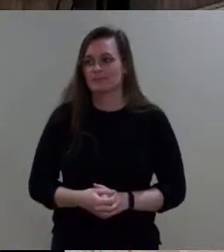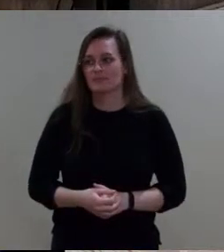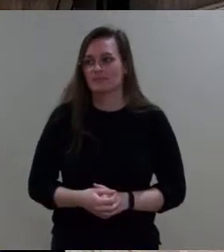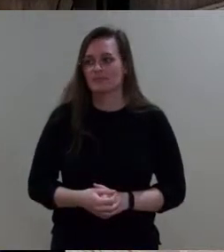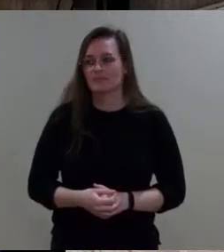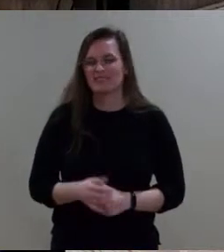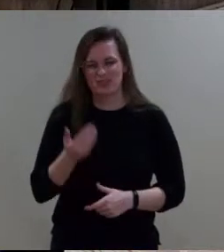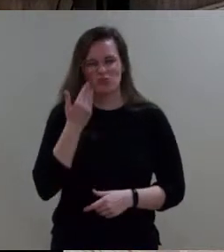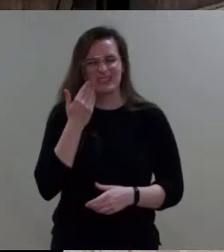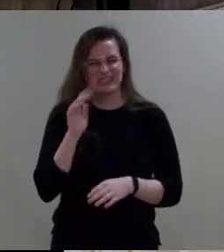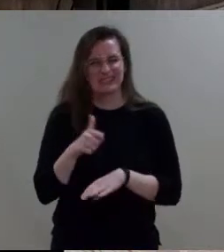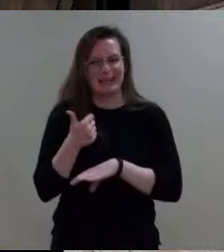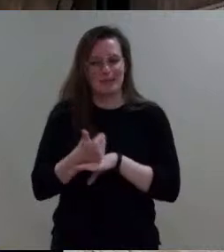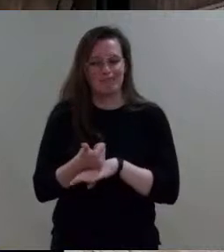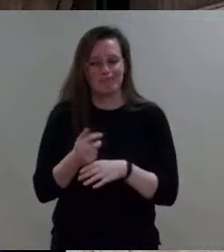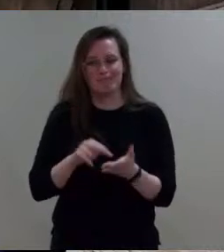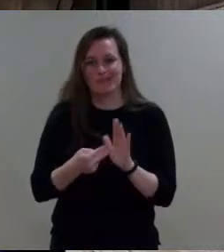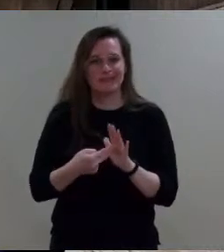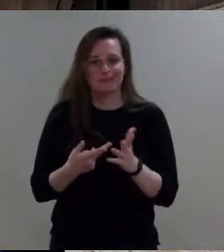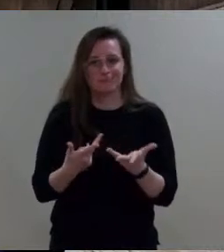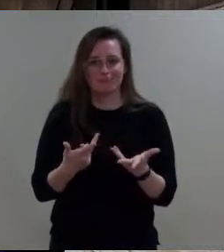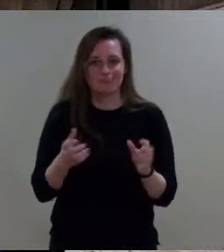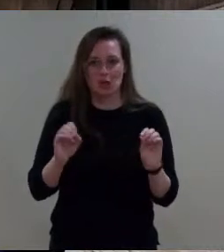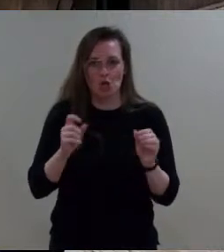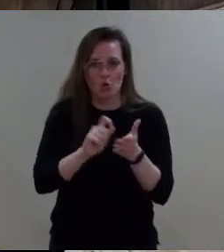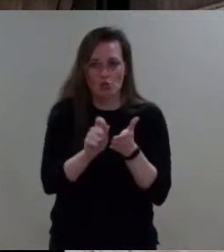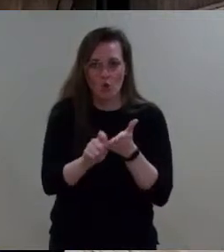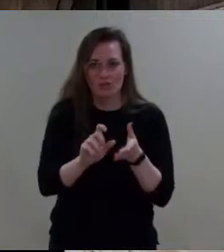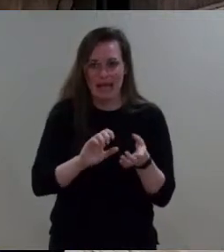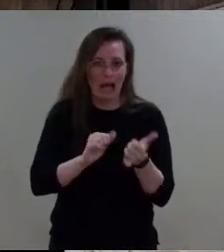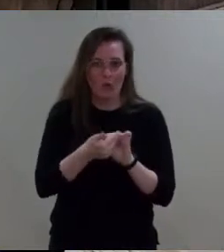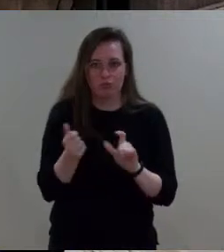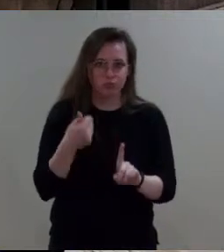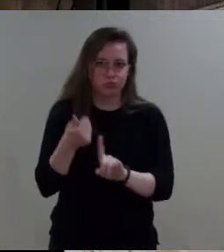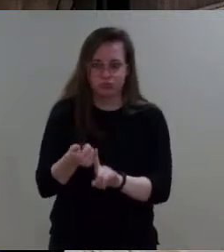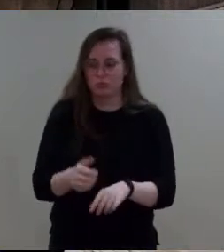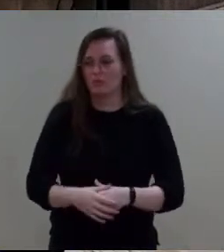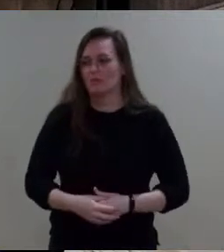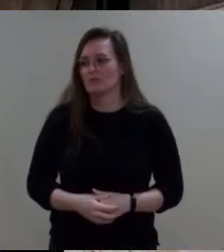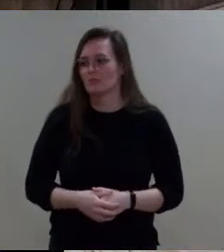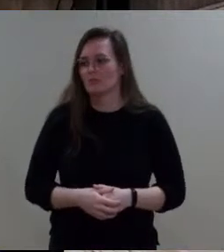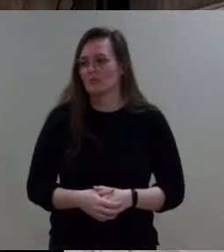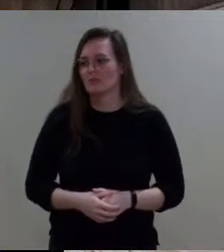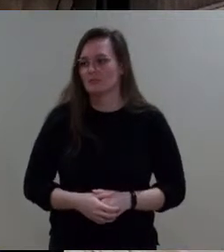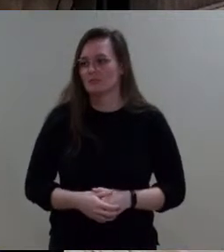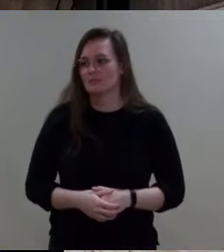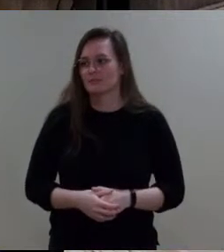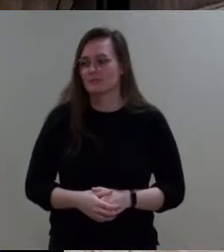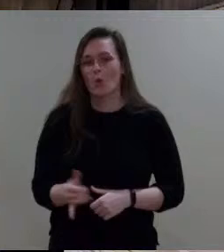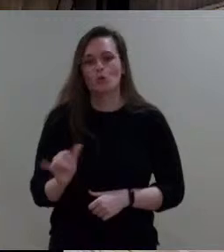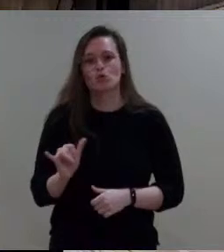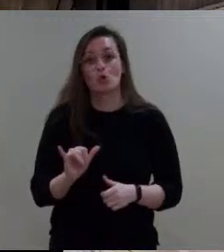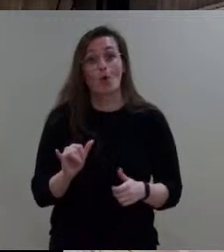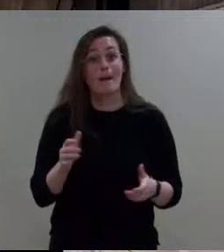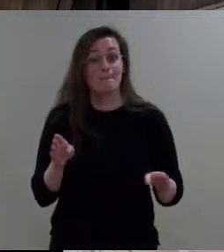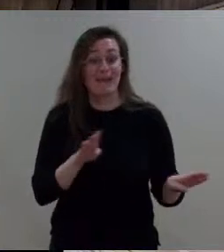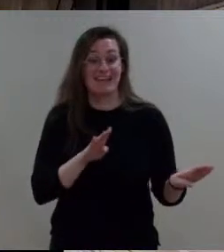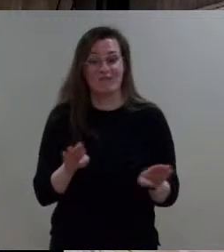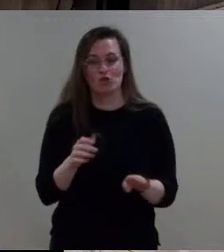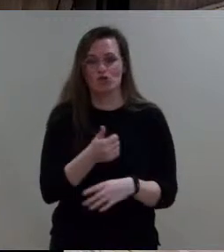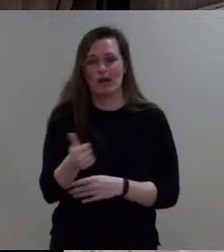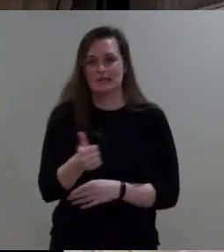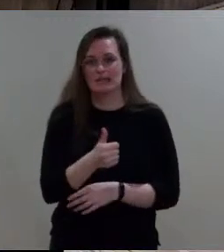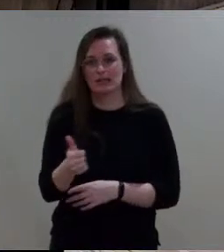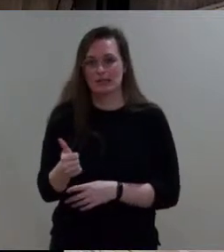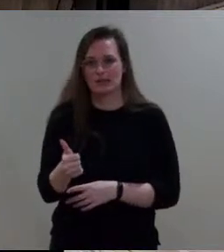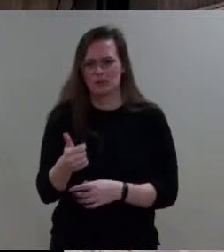it was fairly new. Ideas for consideration, there was a behavioral transit. It was quite interesting.